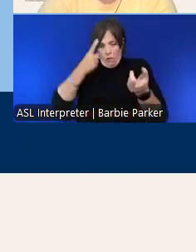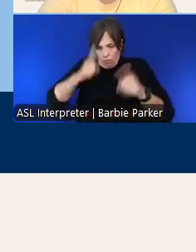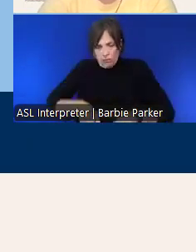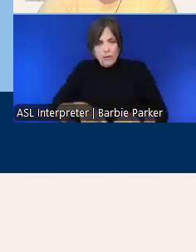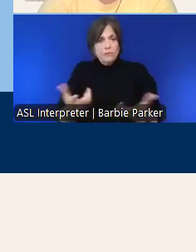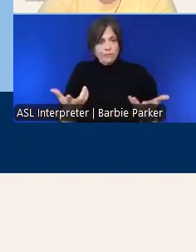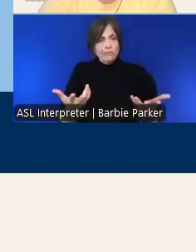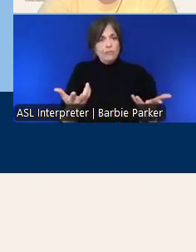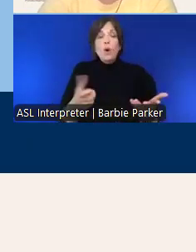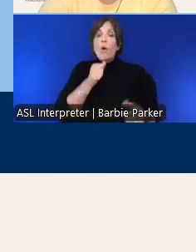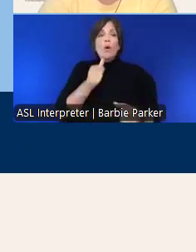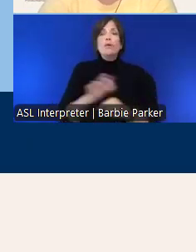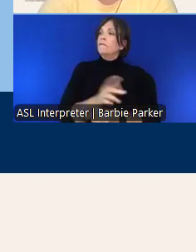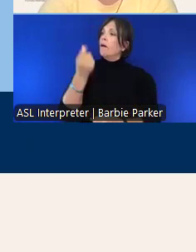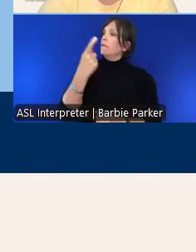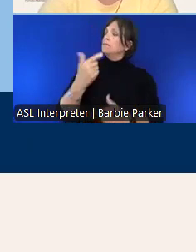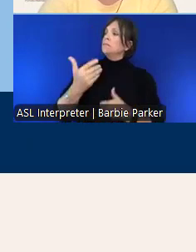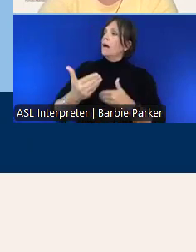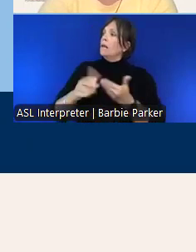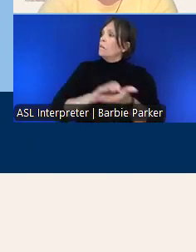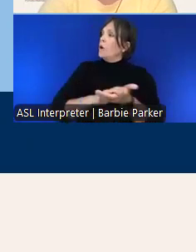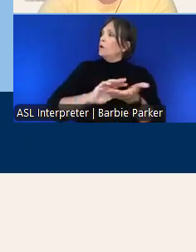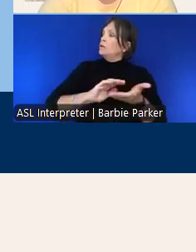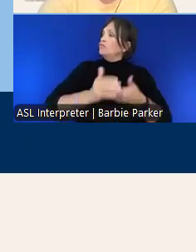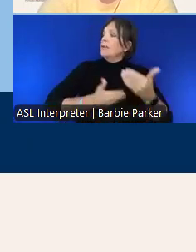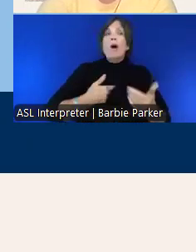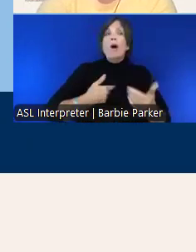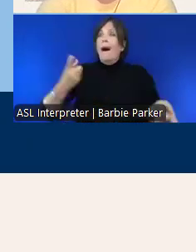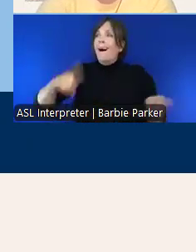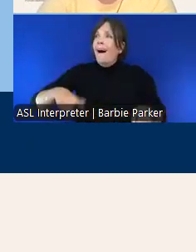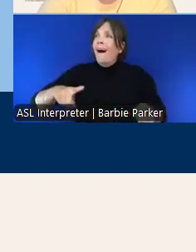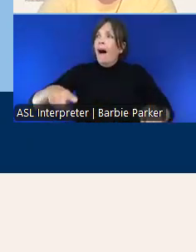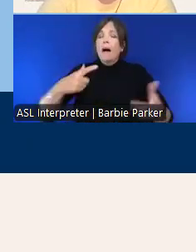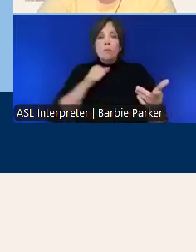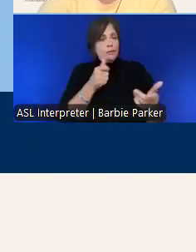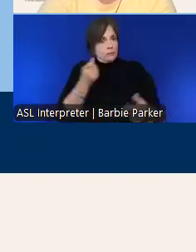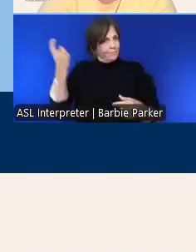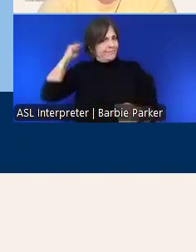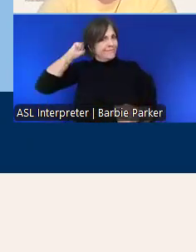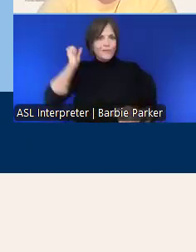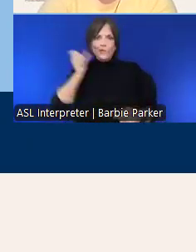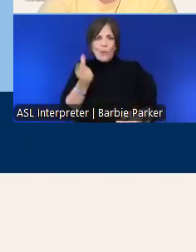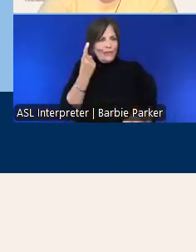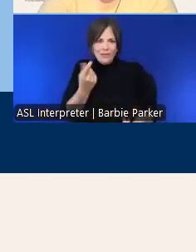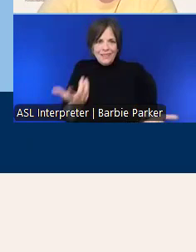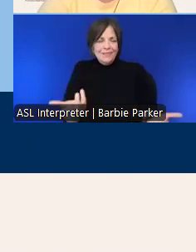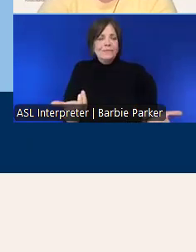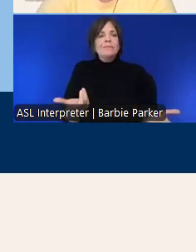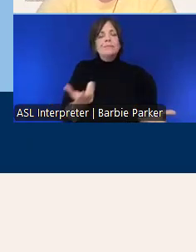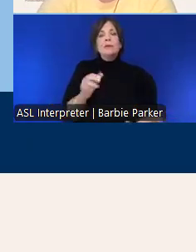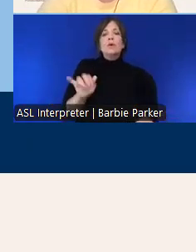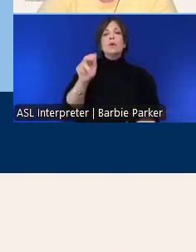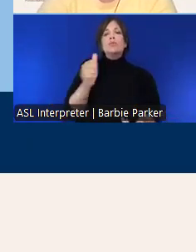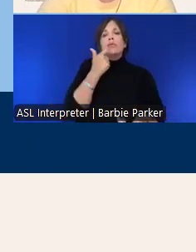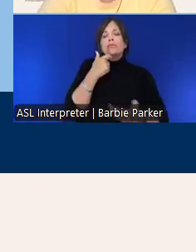understand, you know, what is the marriage process altogether. And of course, as the definition that Brianna mentioned, you know, seeing